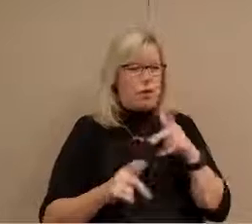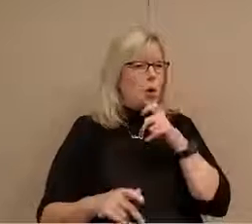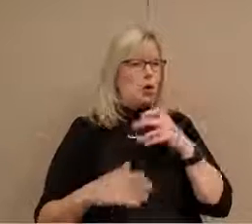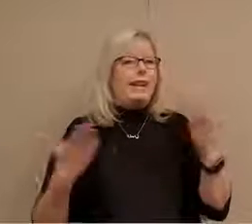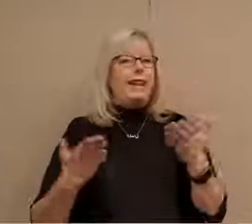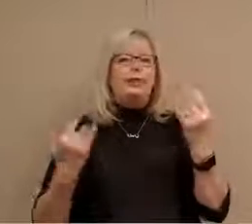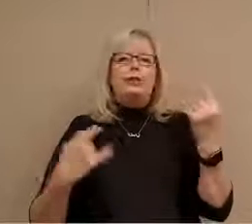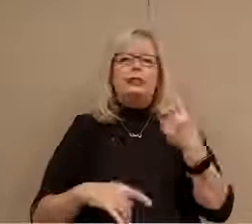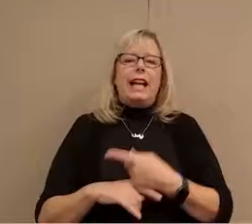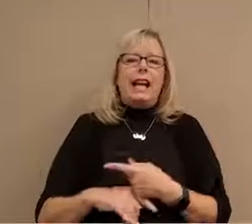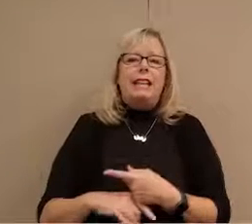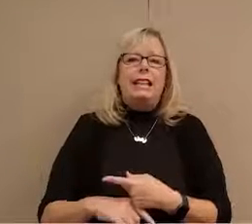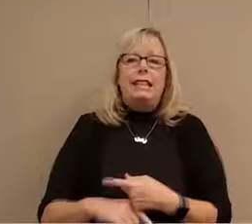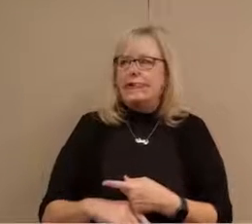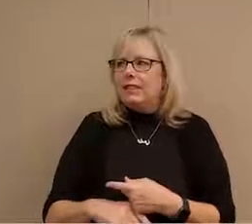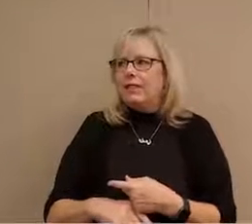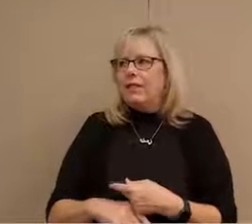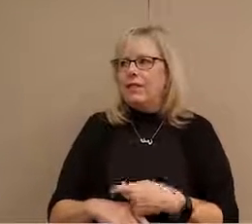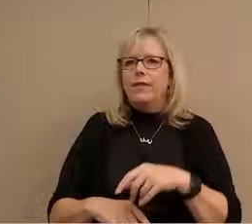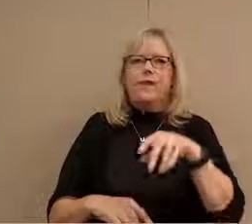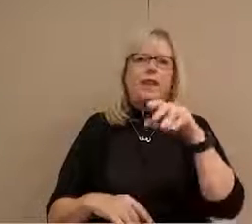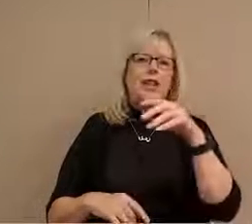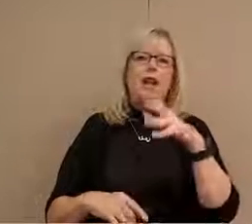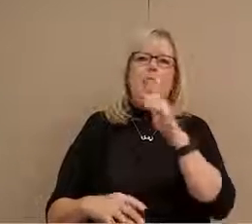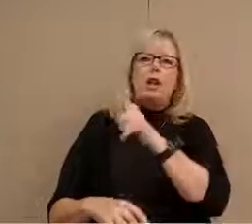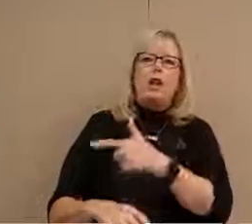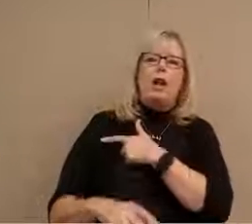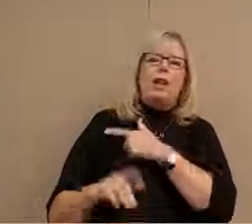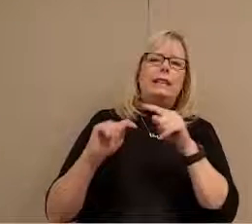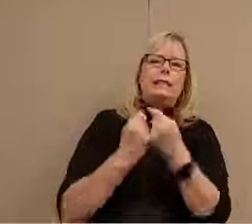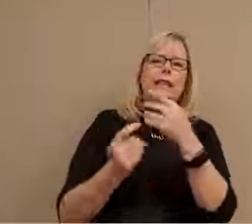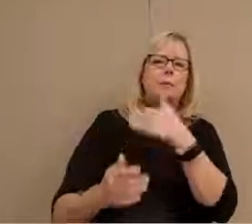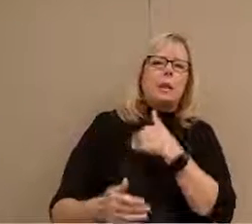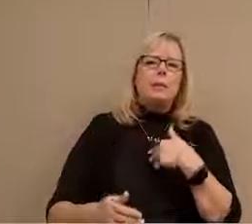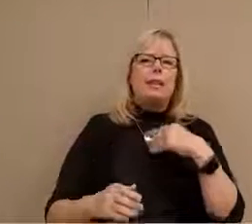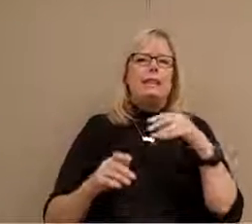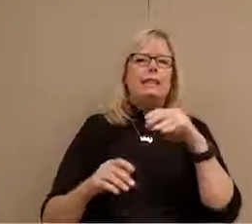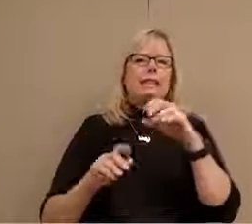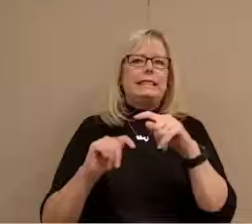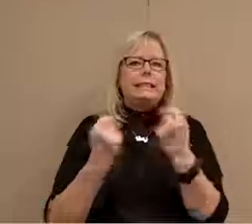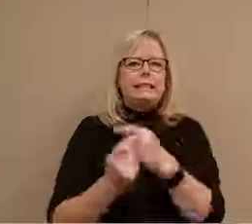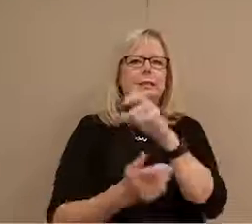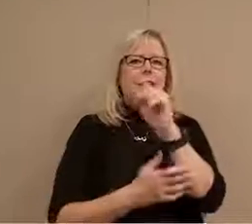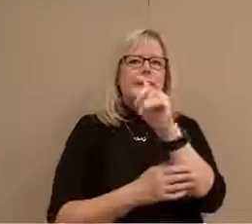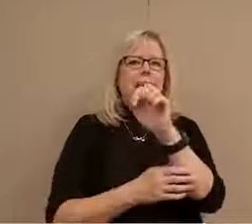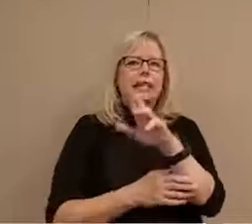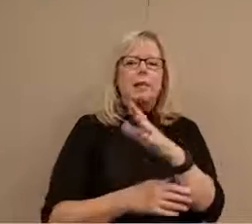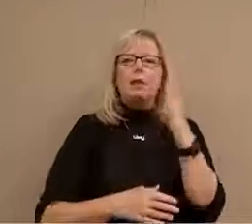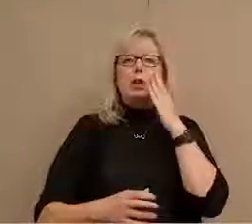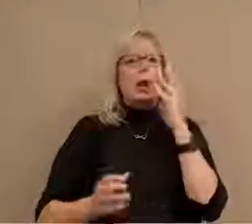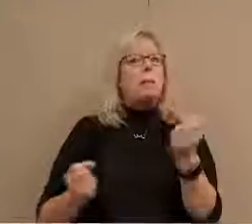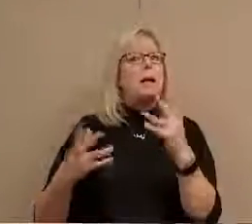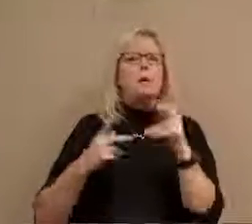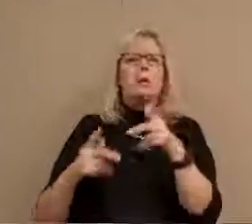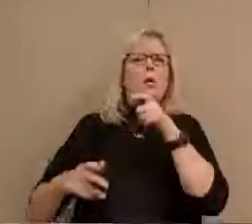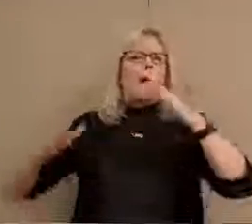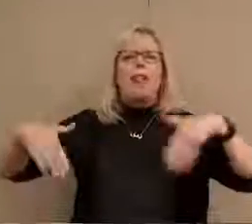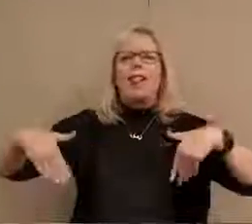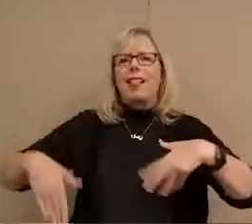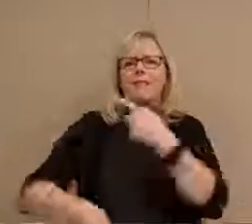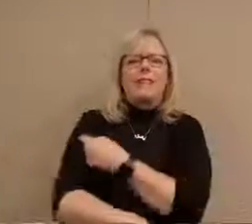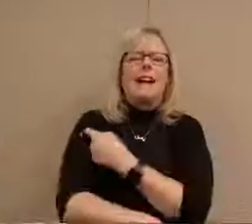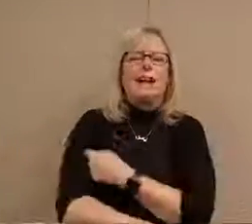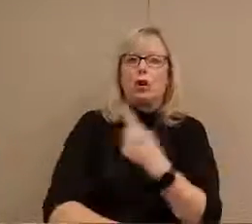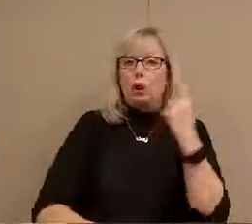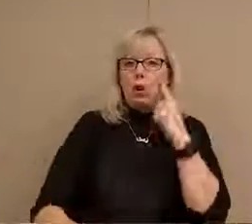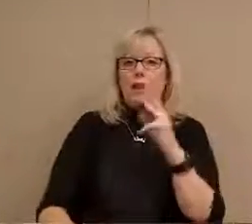here today, the loyal team members of Team St. Clair, but you all know people out there that probably hasn't been vaccinated. And as you heard the